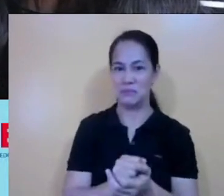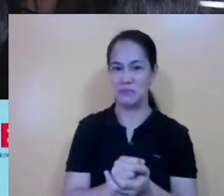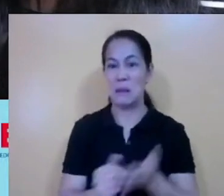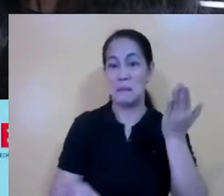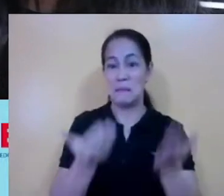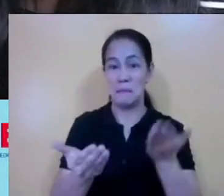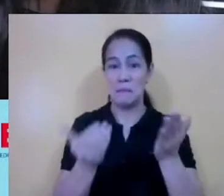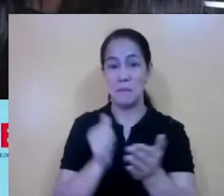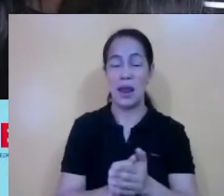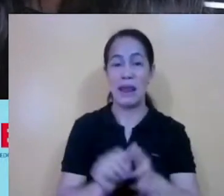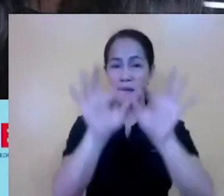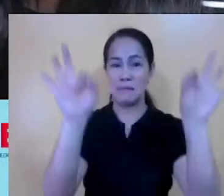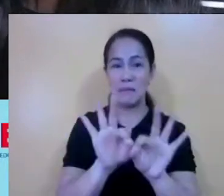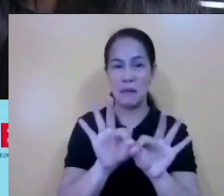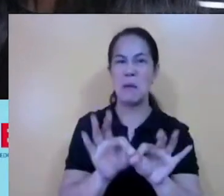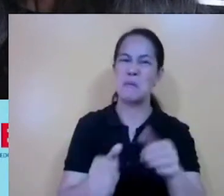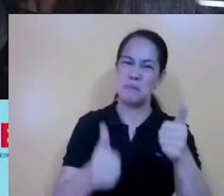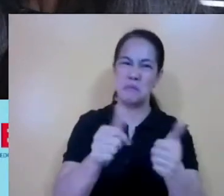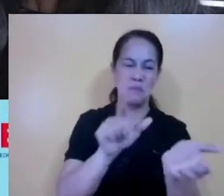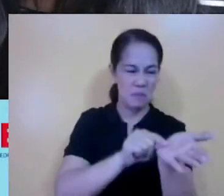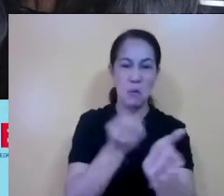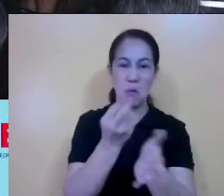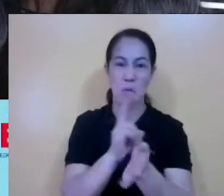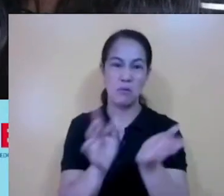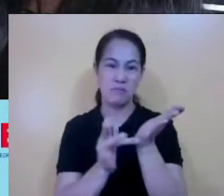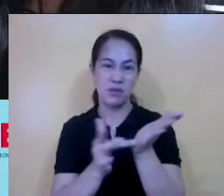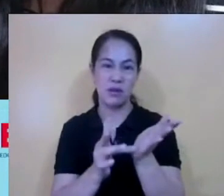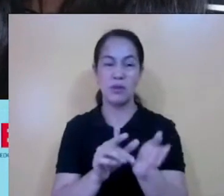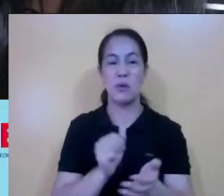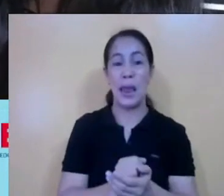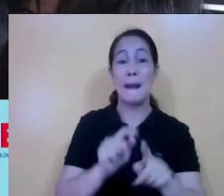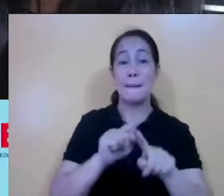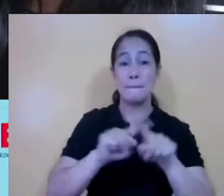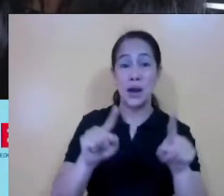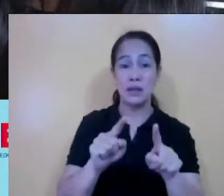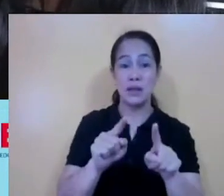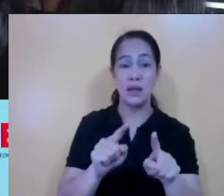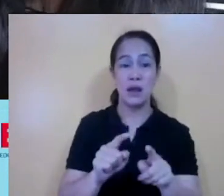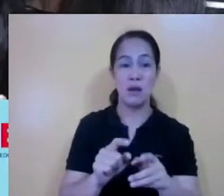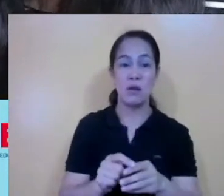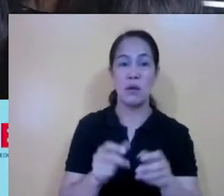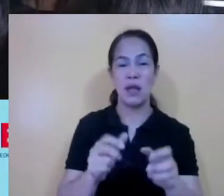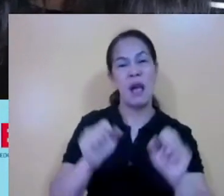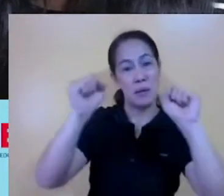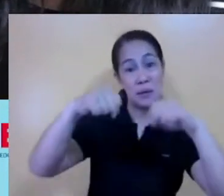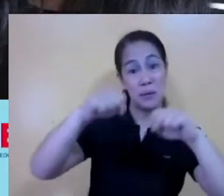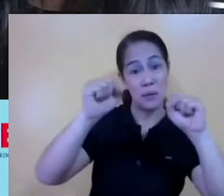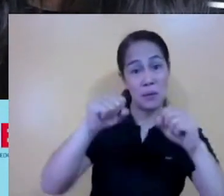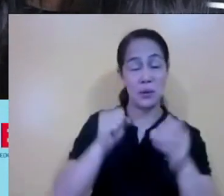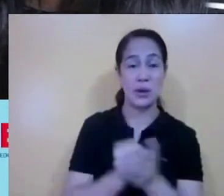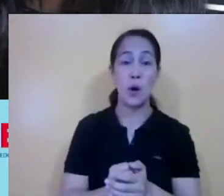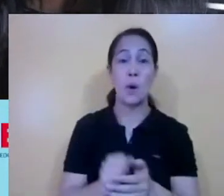form of either print or digital copies. But this will be subject to your agreement with your